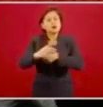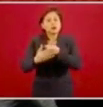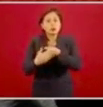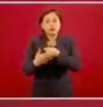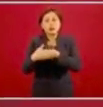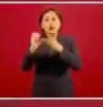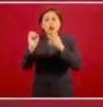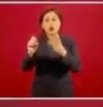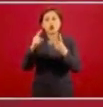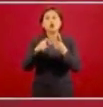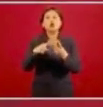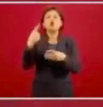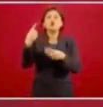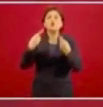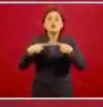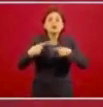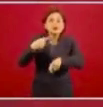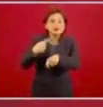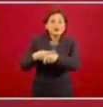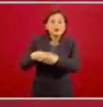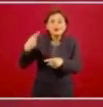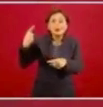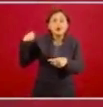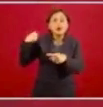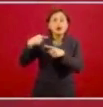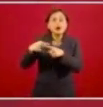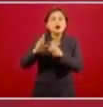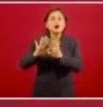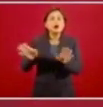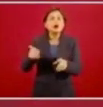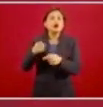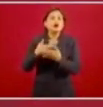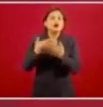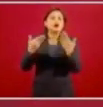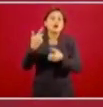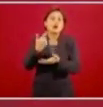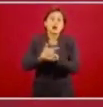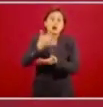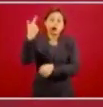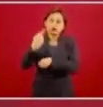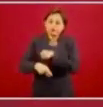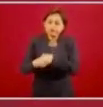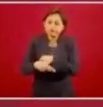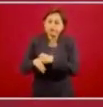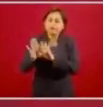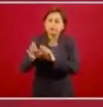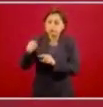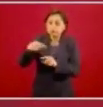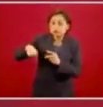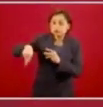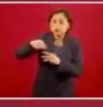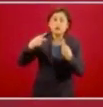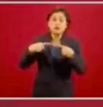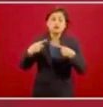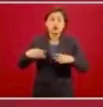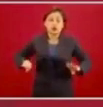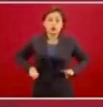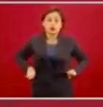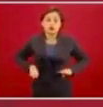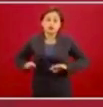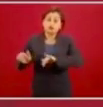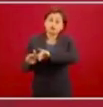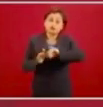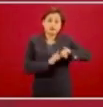would be very strict in the case of vulnerable groups such as senior citizens, pregnant women, and people affected